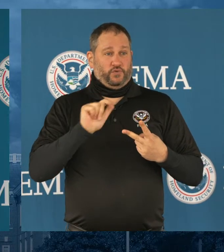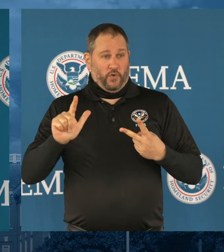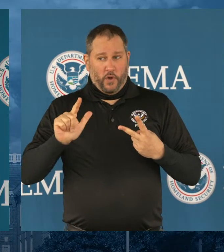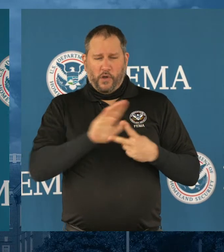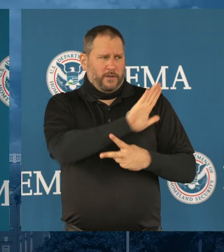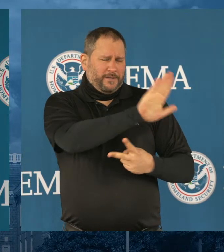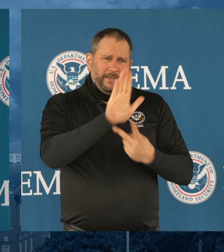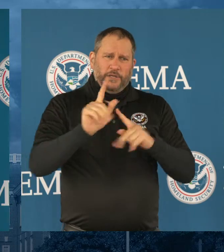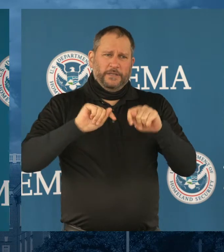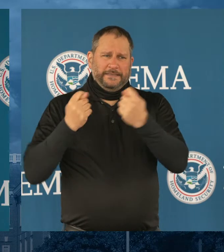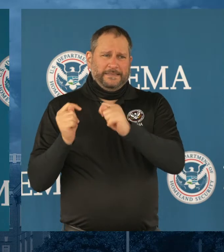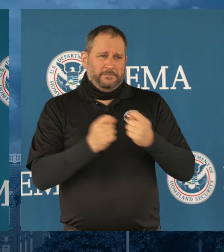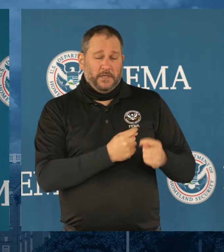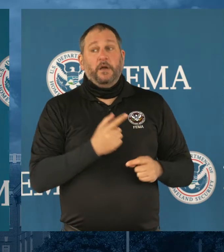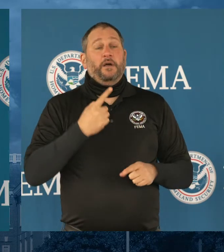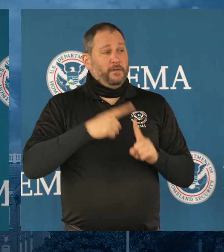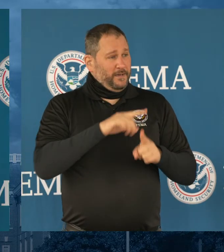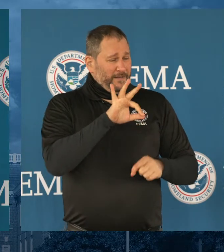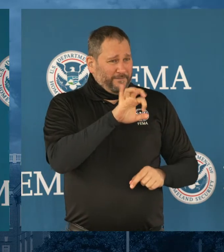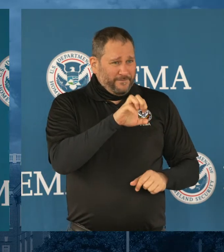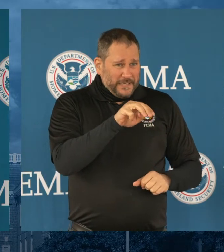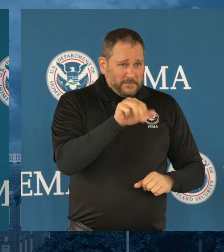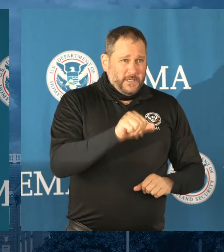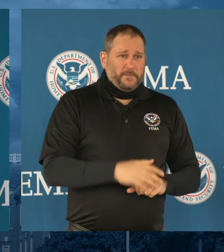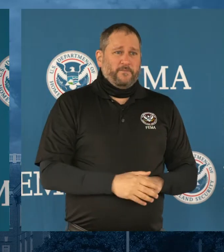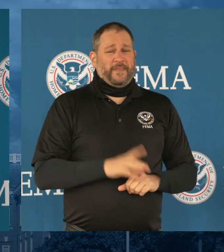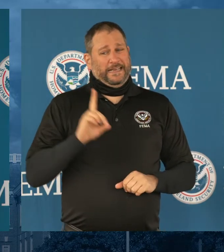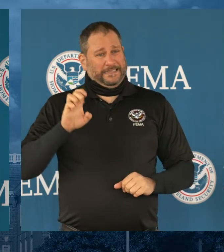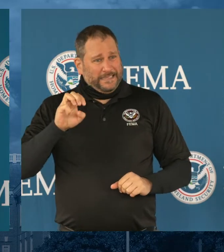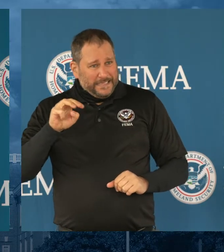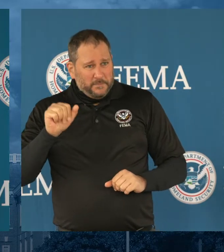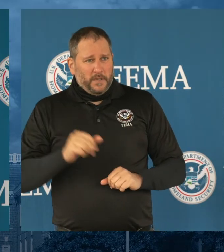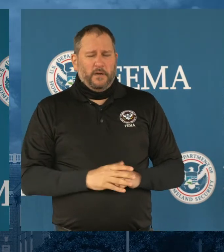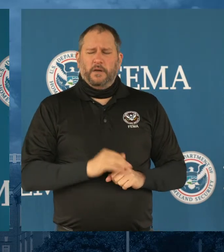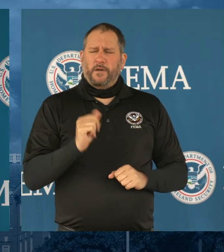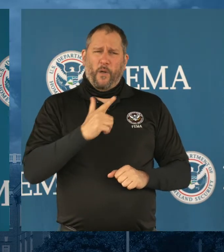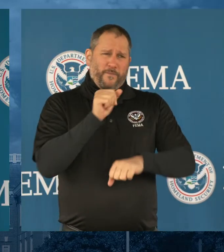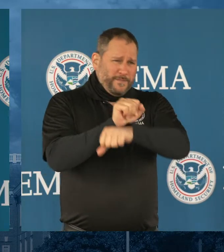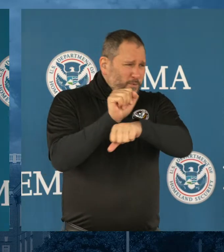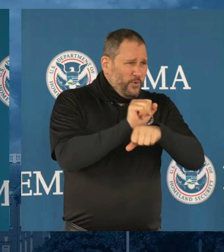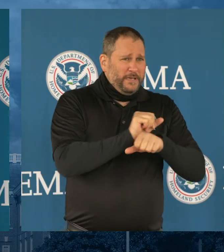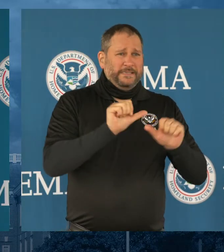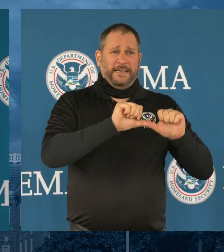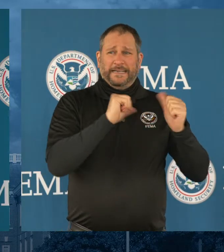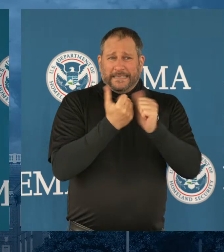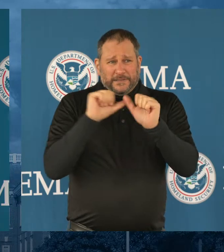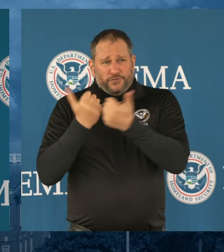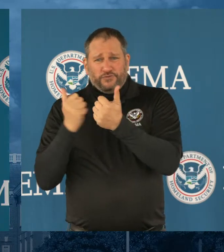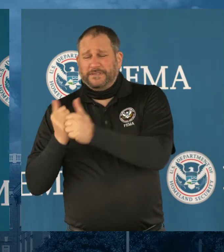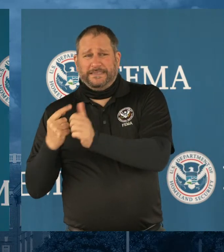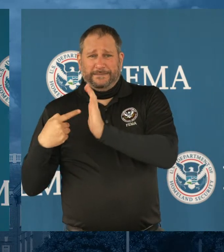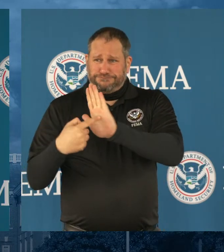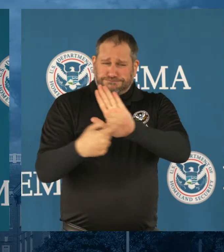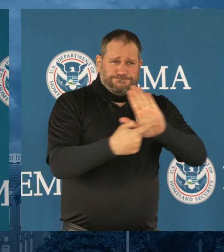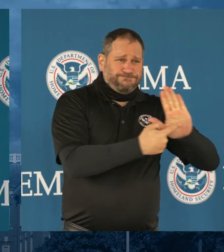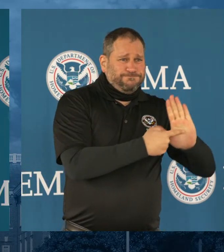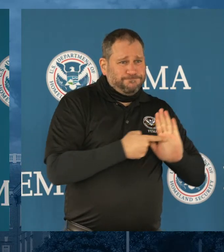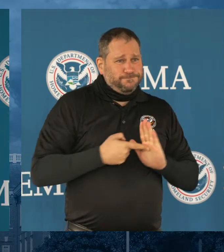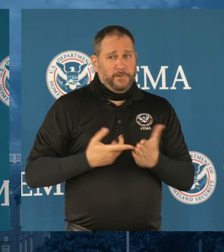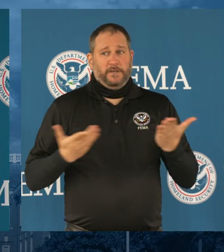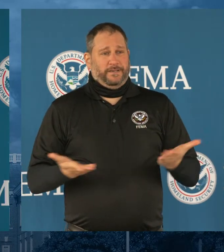DEMA. Thank FEMA and all the federal employees and agencies represented at this effort here